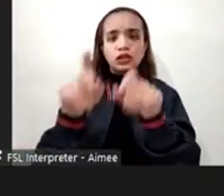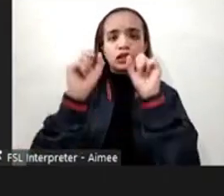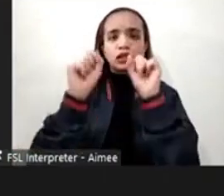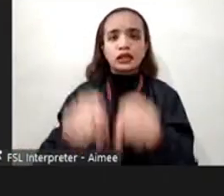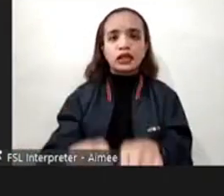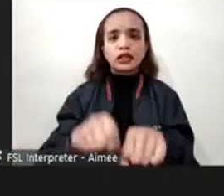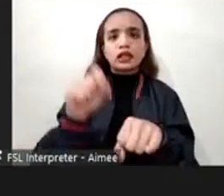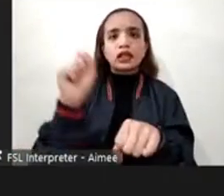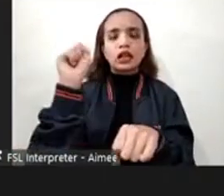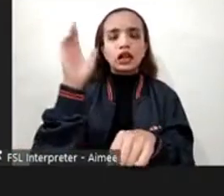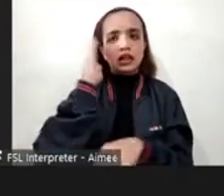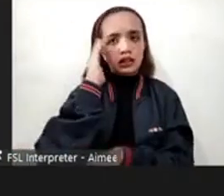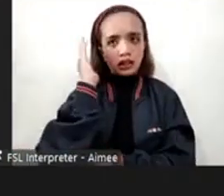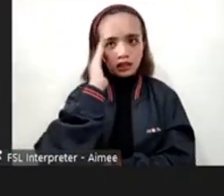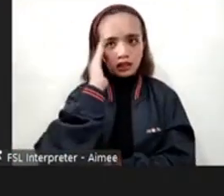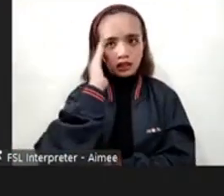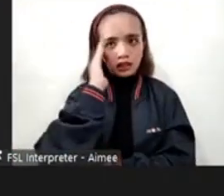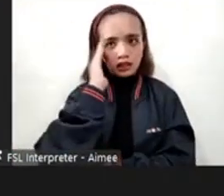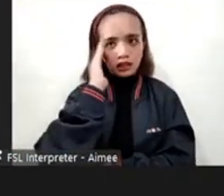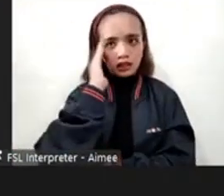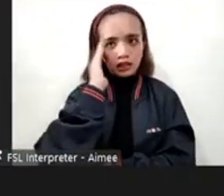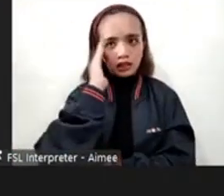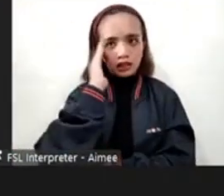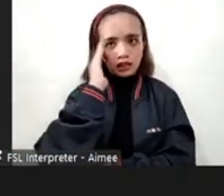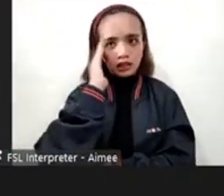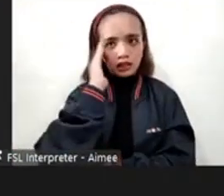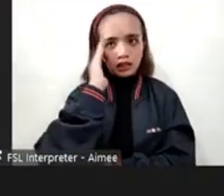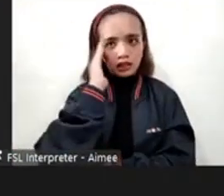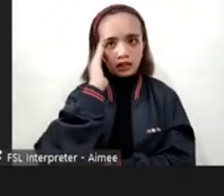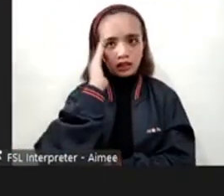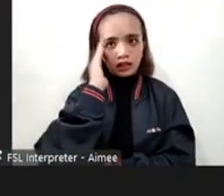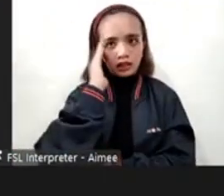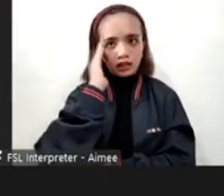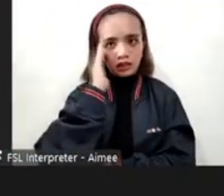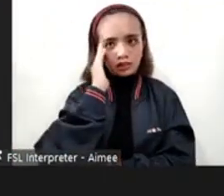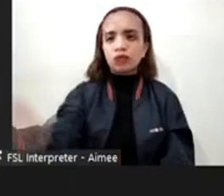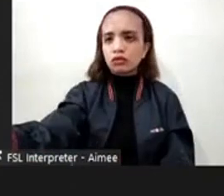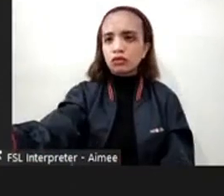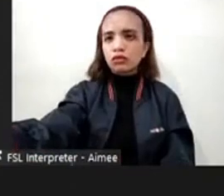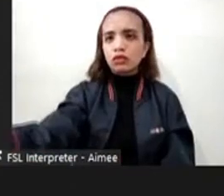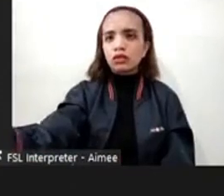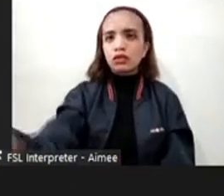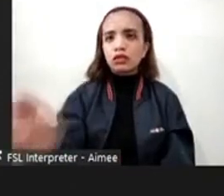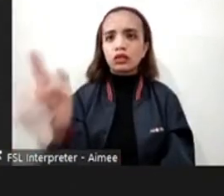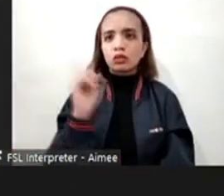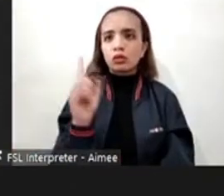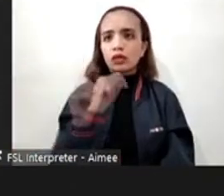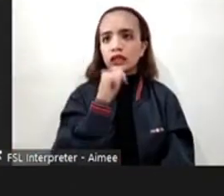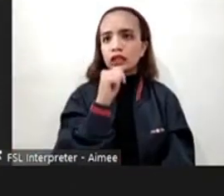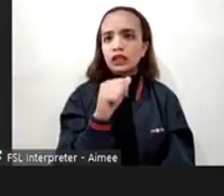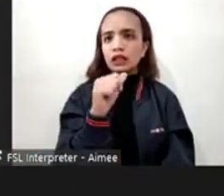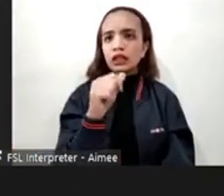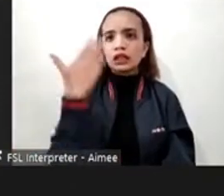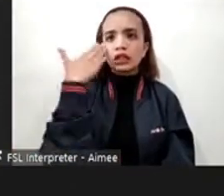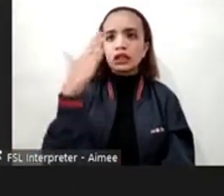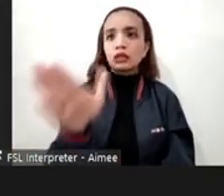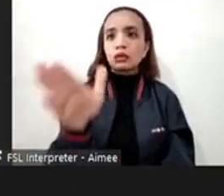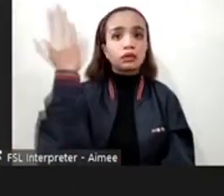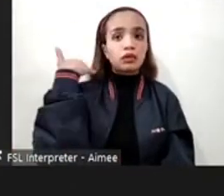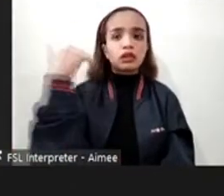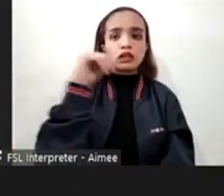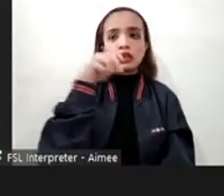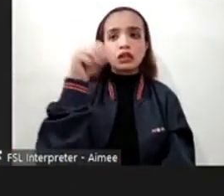discover what you did not know before because you are forced to. So for example, yung